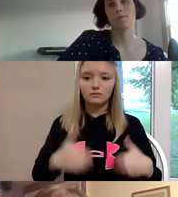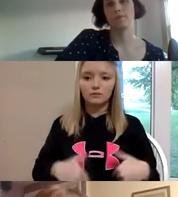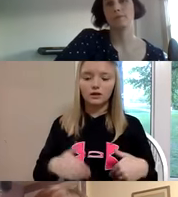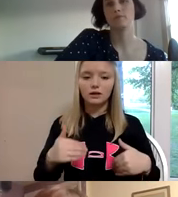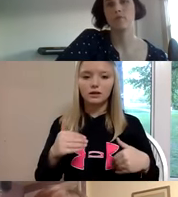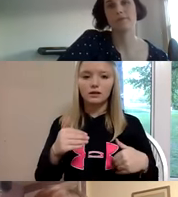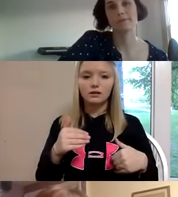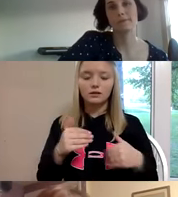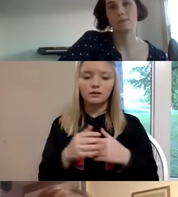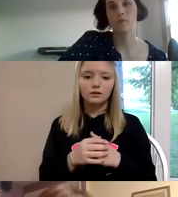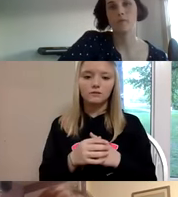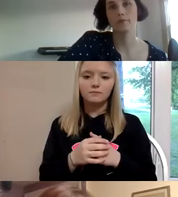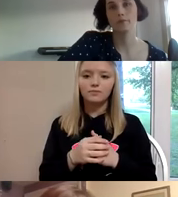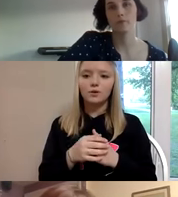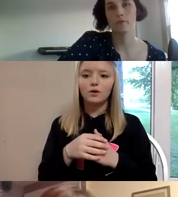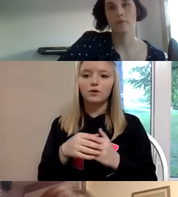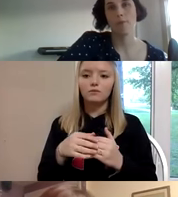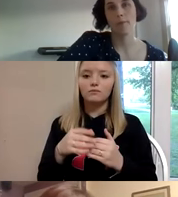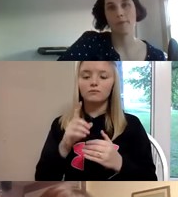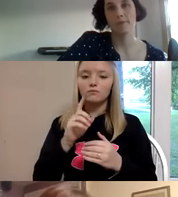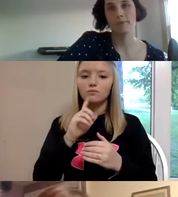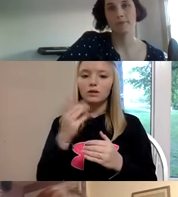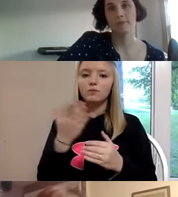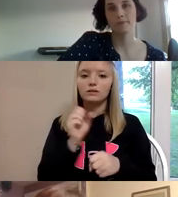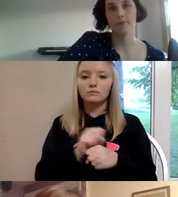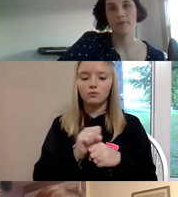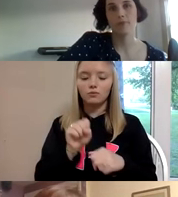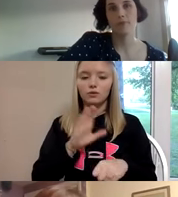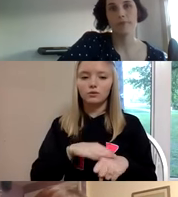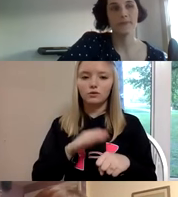are what is being worked on by the certain